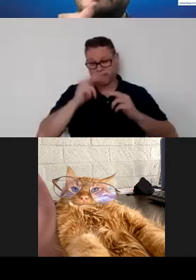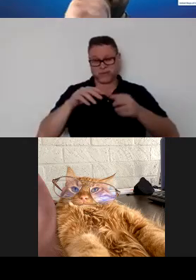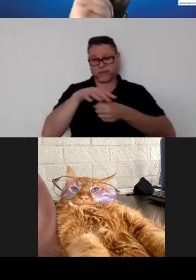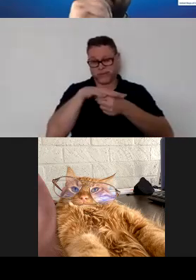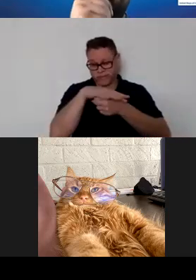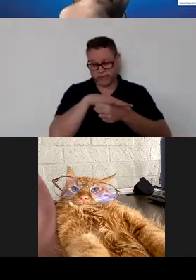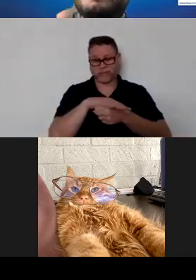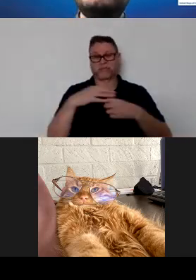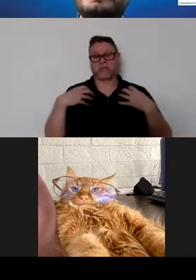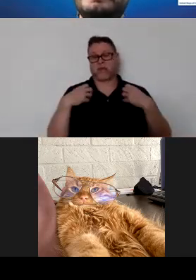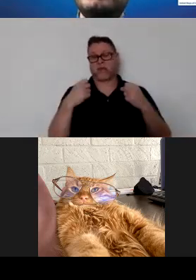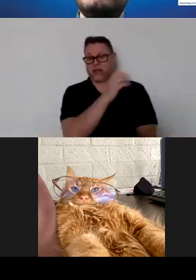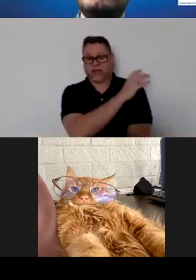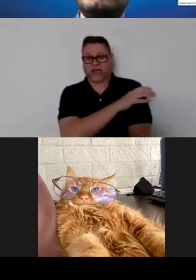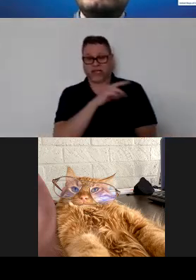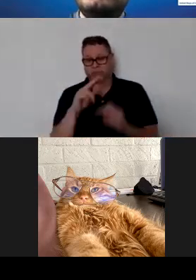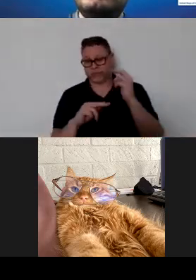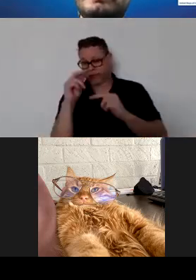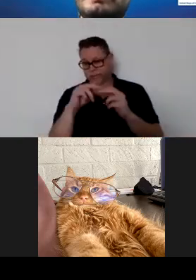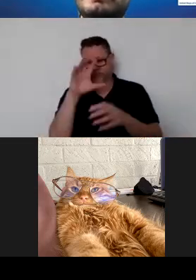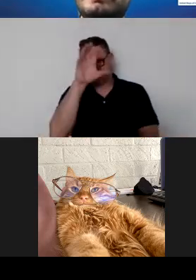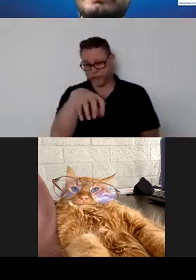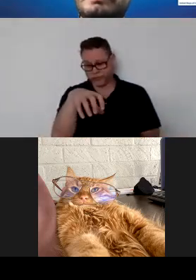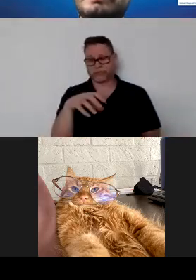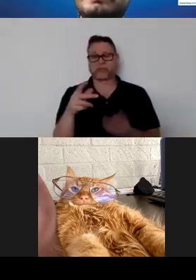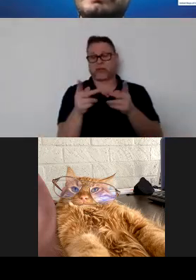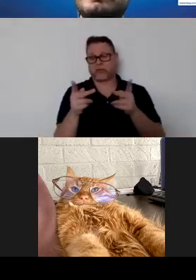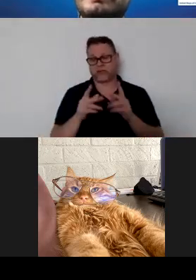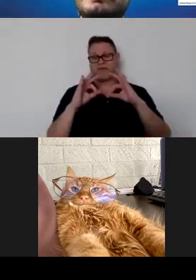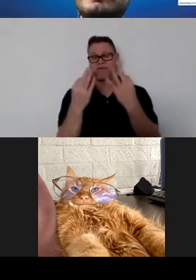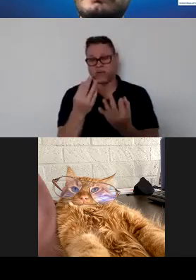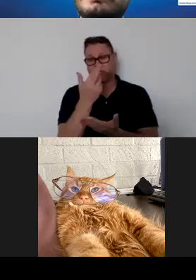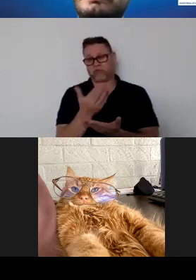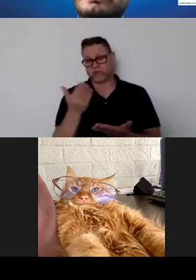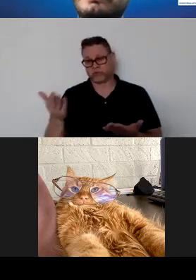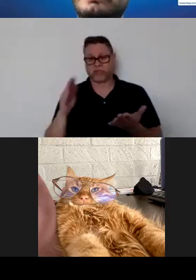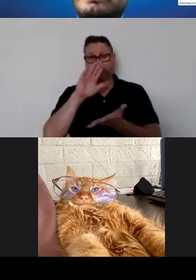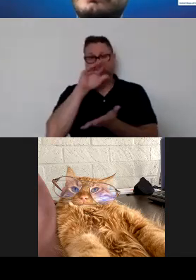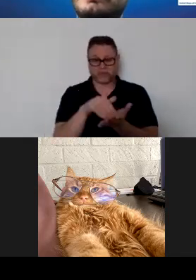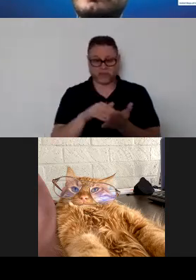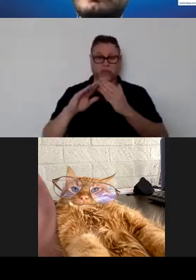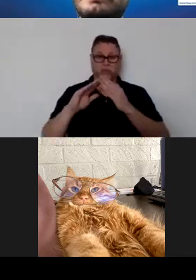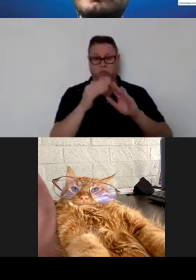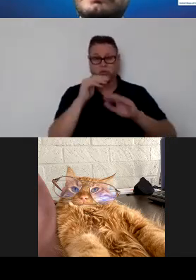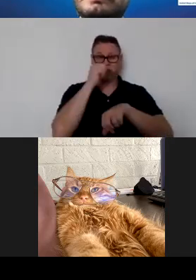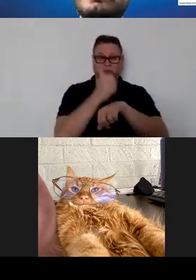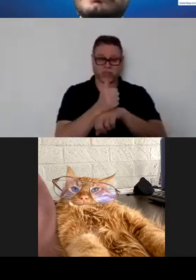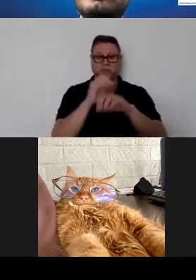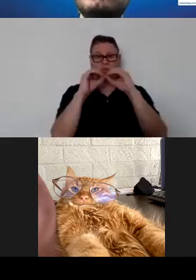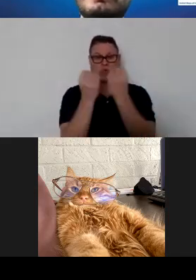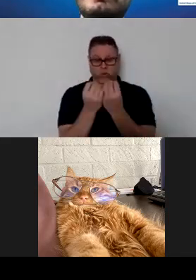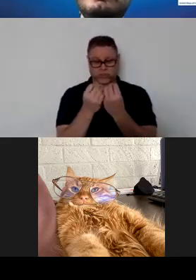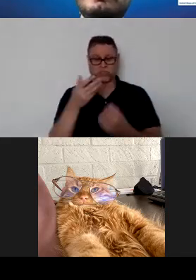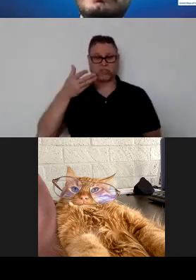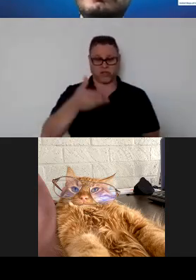have a health clinic. It will have a place for a family resource center and some community-based organizations there as